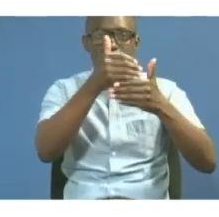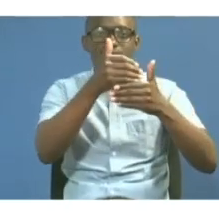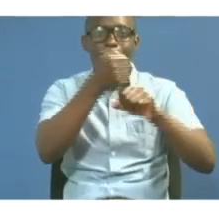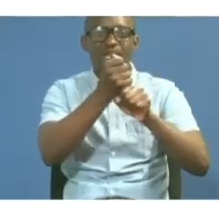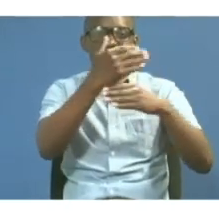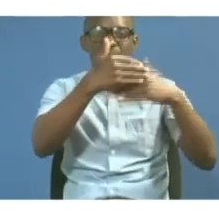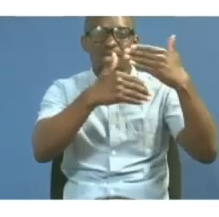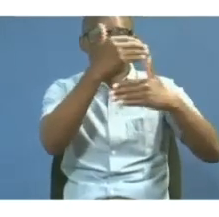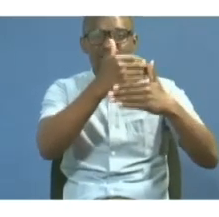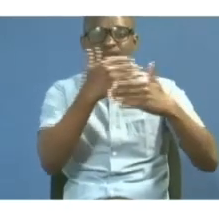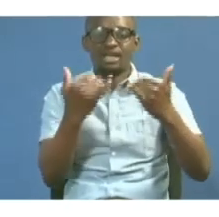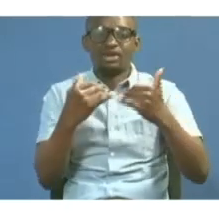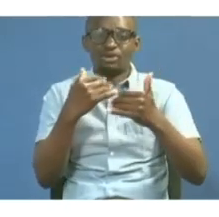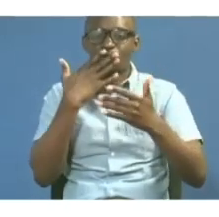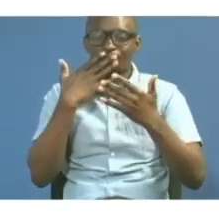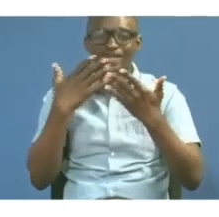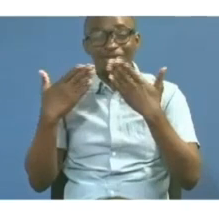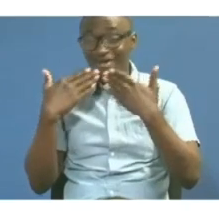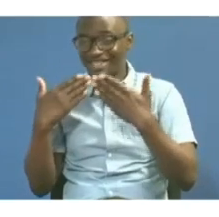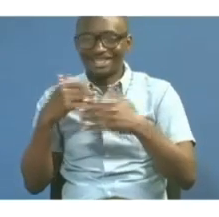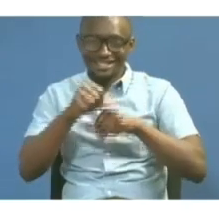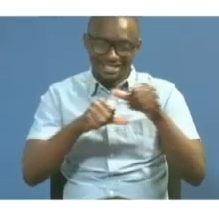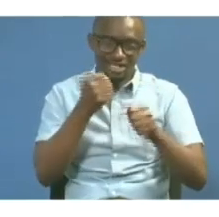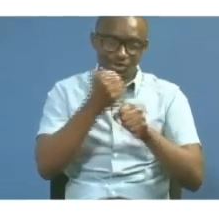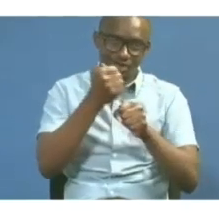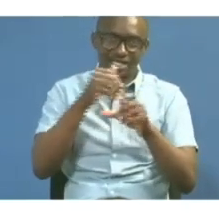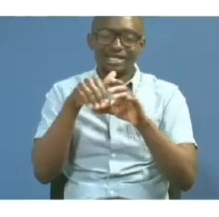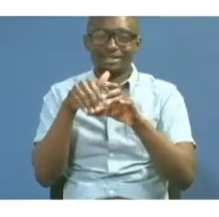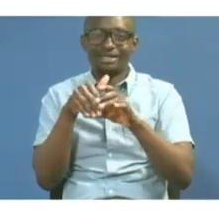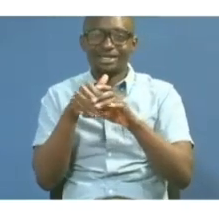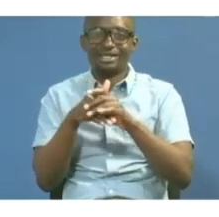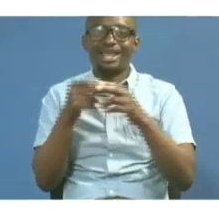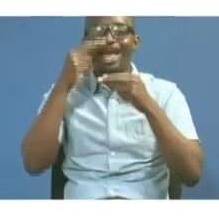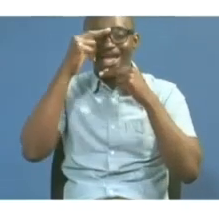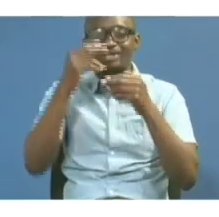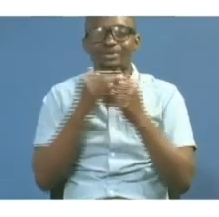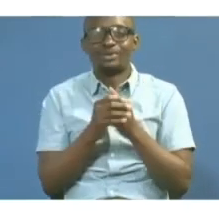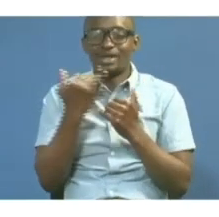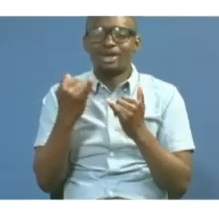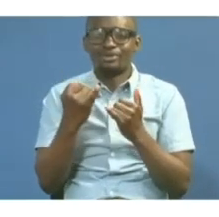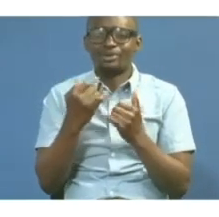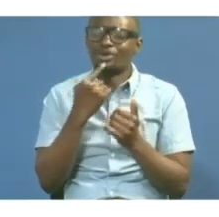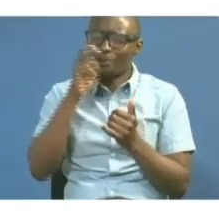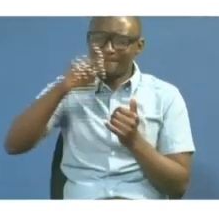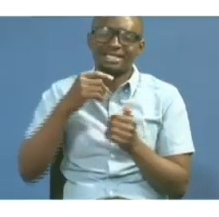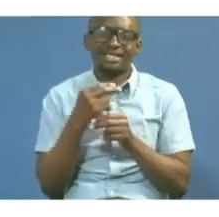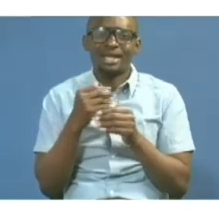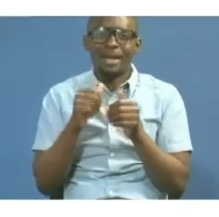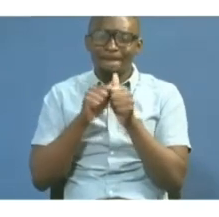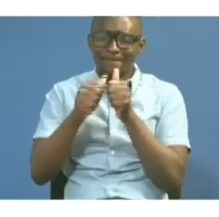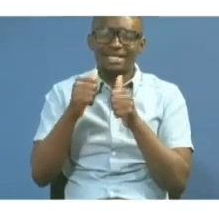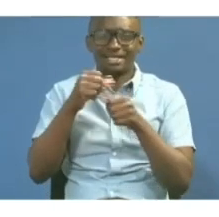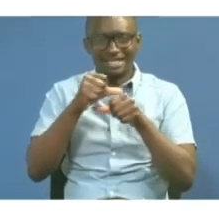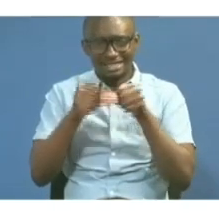building, and this is where you appreciate the sciences that you did in secondary school, and that's why we emphasize that in this program, you must have passed